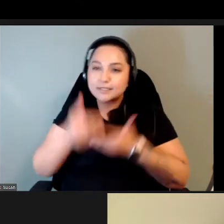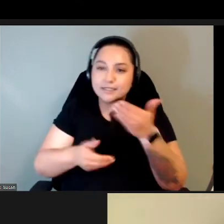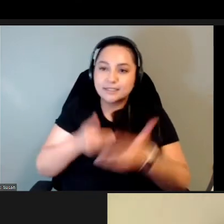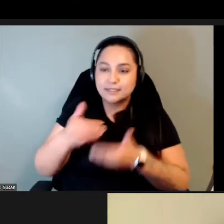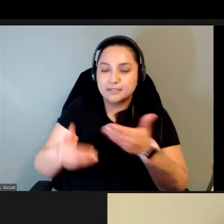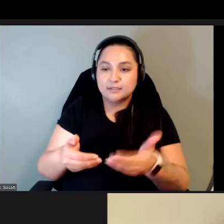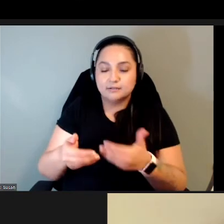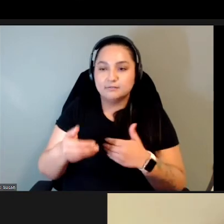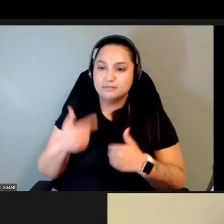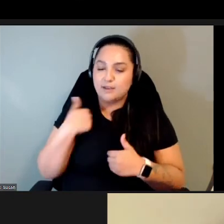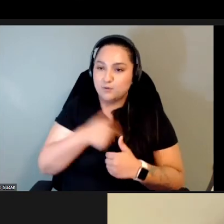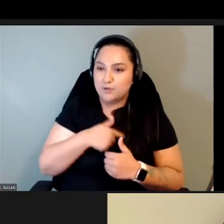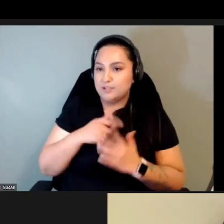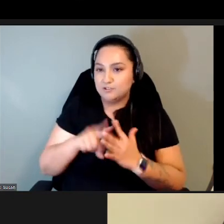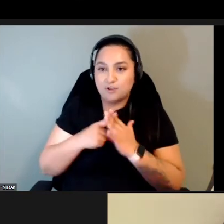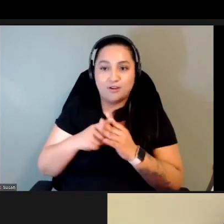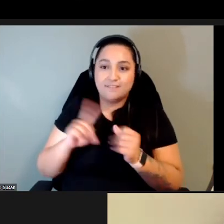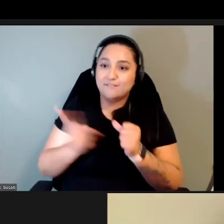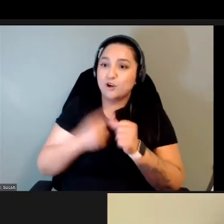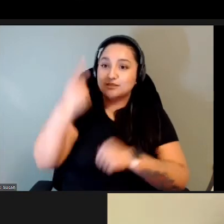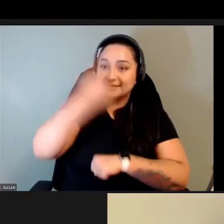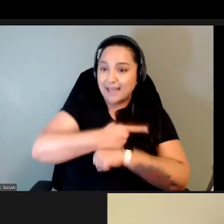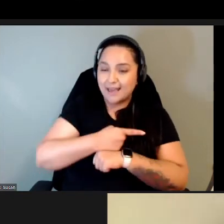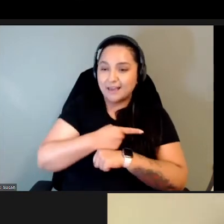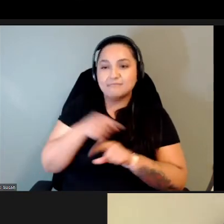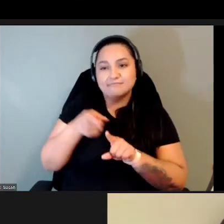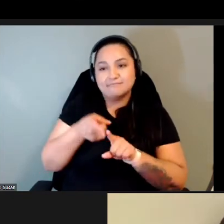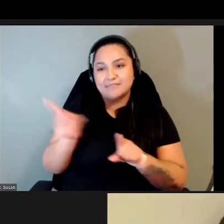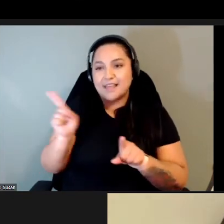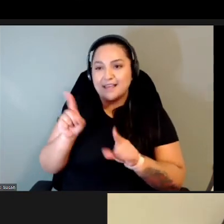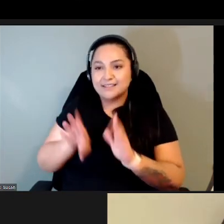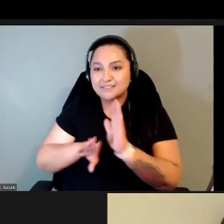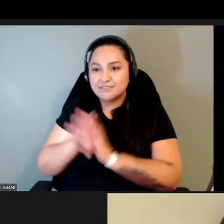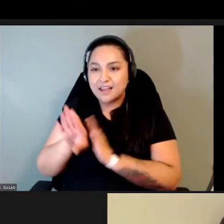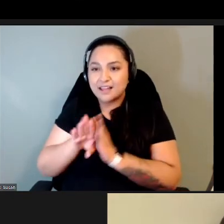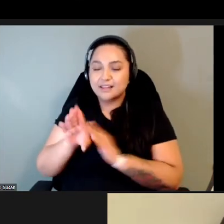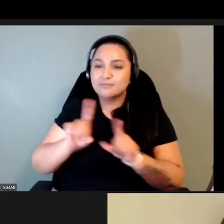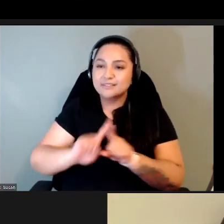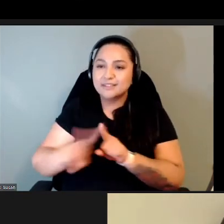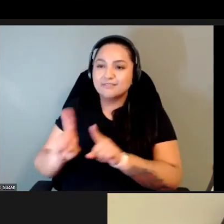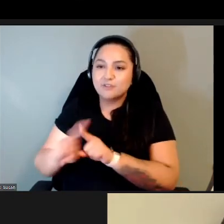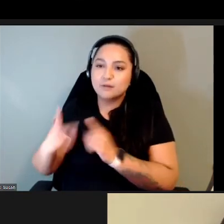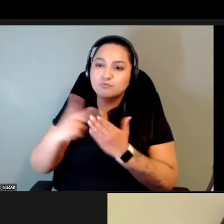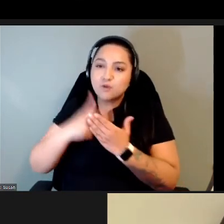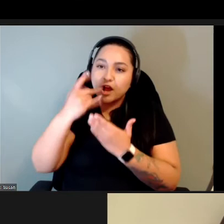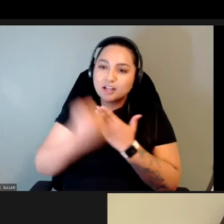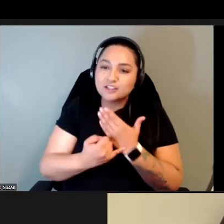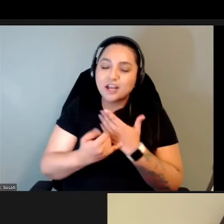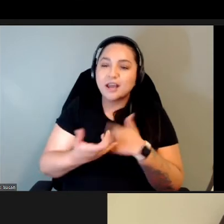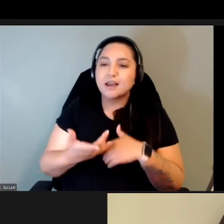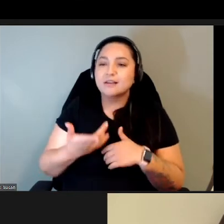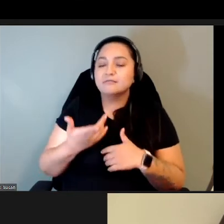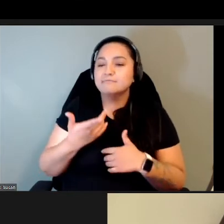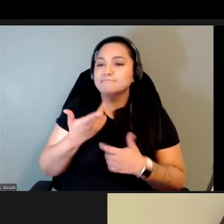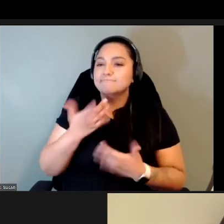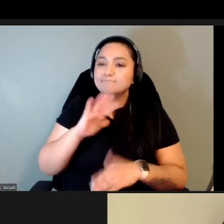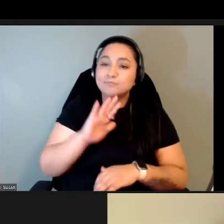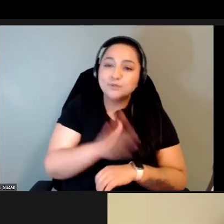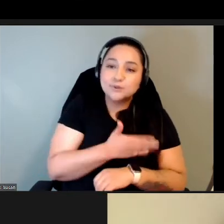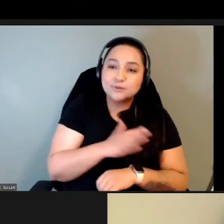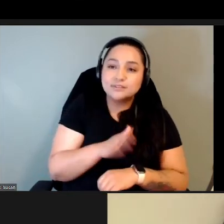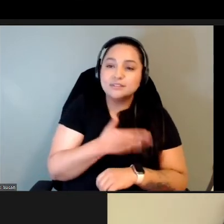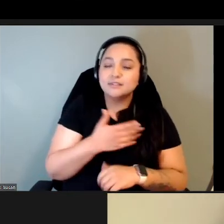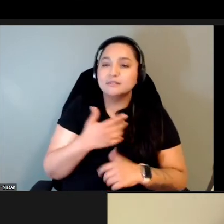day, they develop different projects in the creative and cultural industries, in music, in fashion, design, whatever they